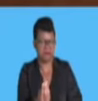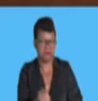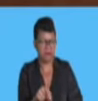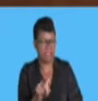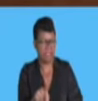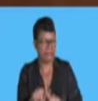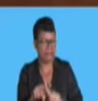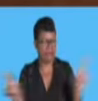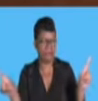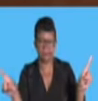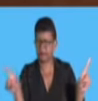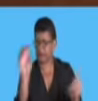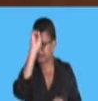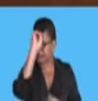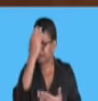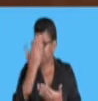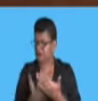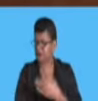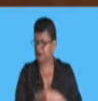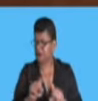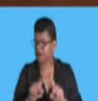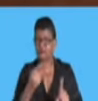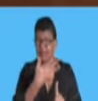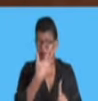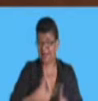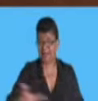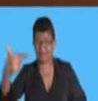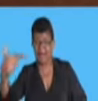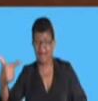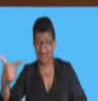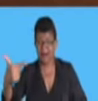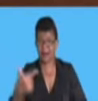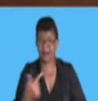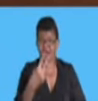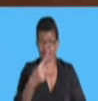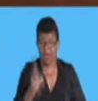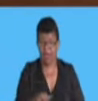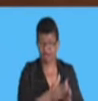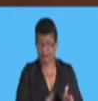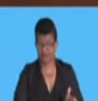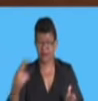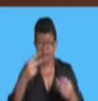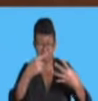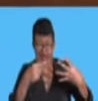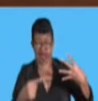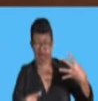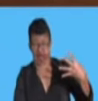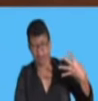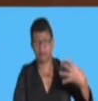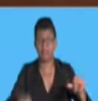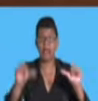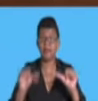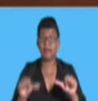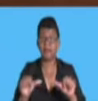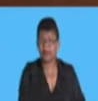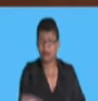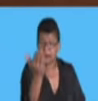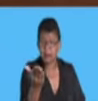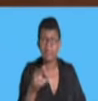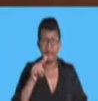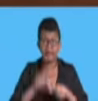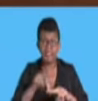experiences in the coups of 1987, 2000, and 2006, His Excellency the President of Fiji, a